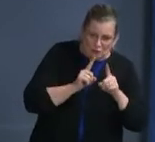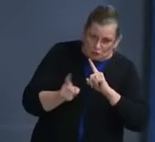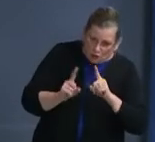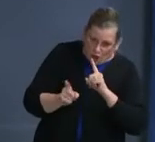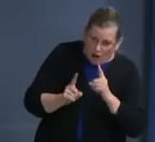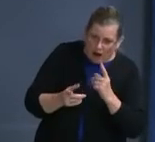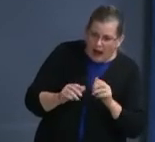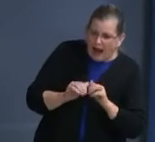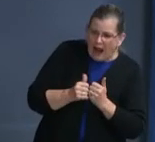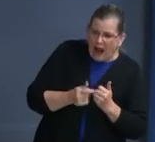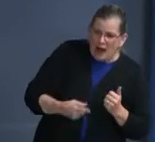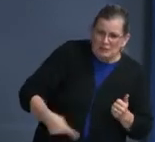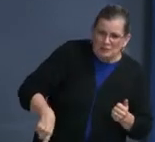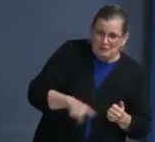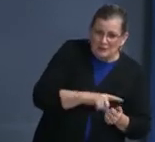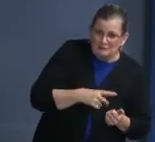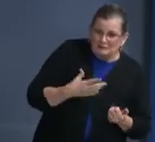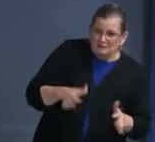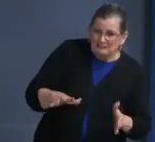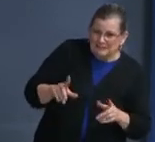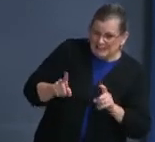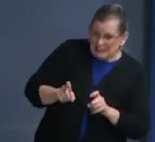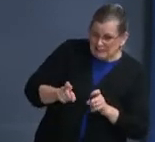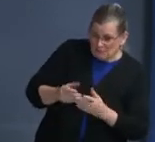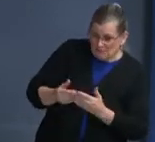can schedule a test before they come home.